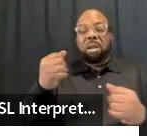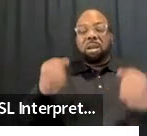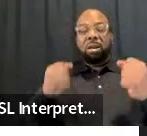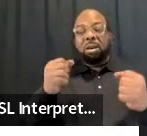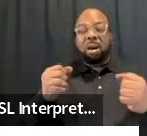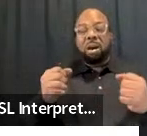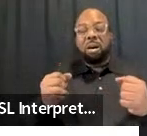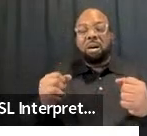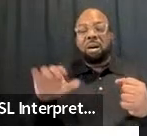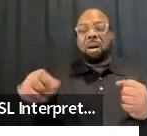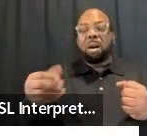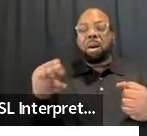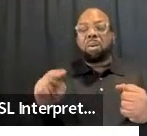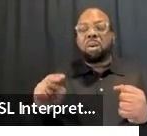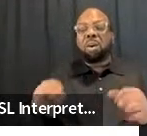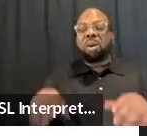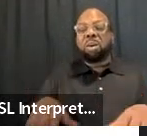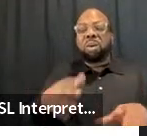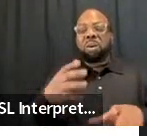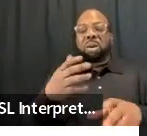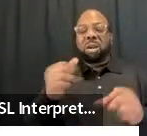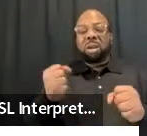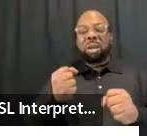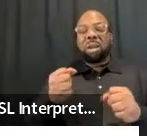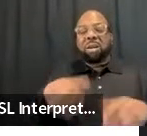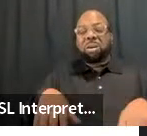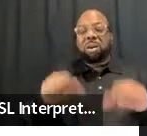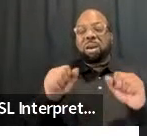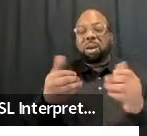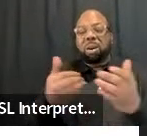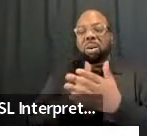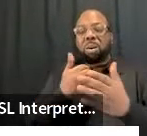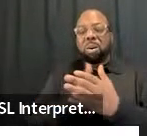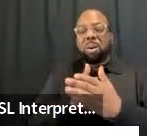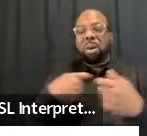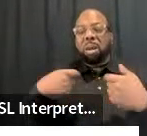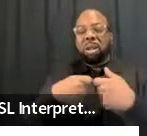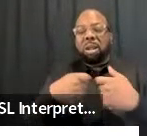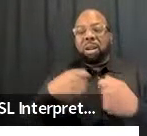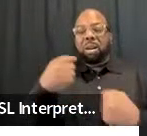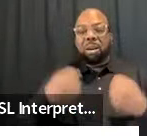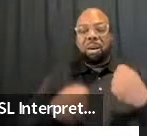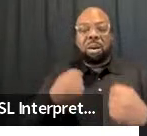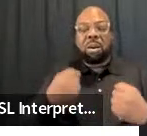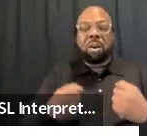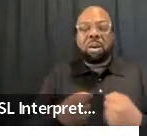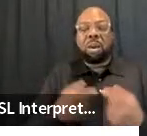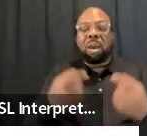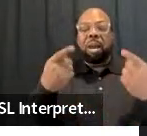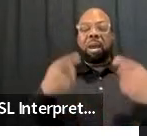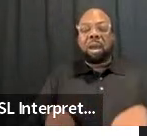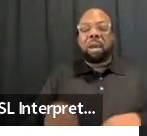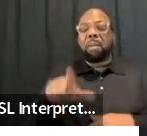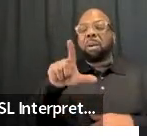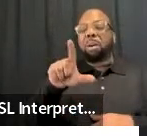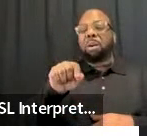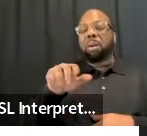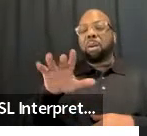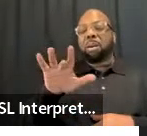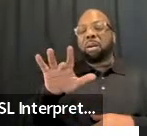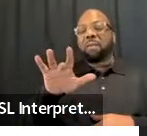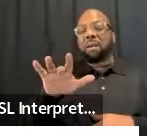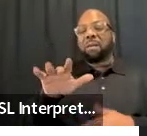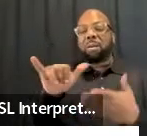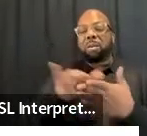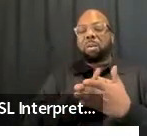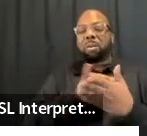We're also anticipating that there will be a large increase in charging, given that in 2035, New York State